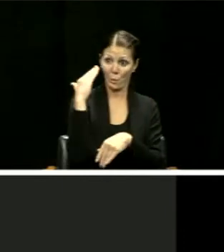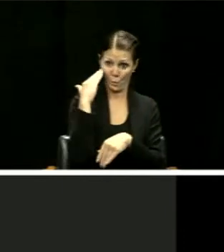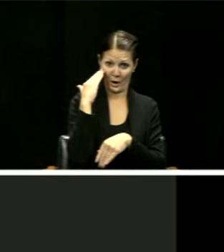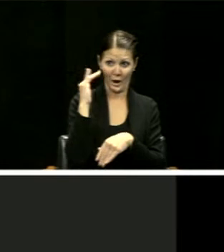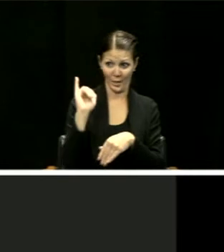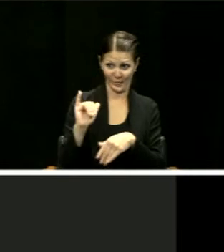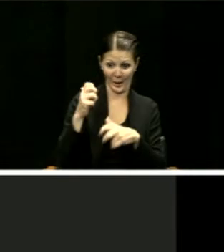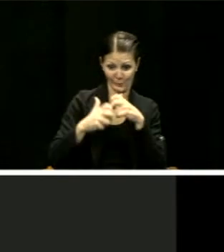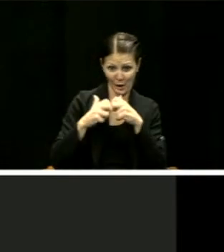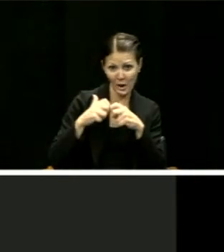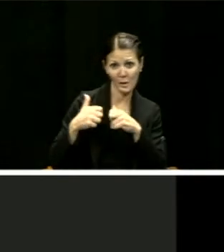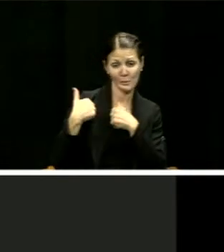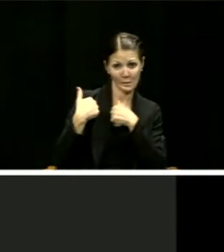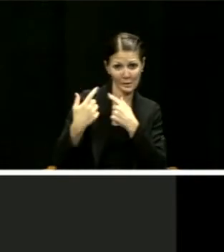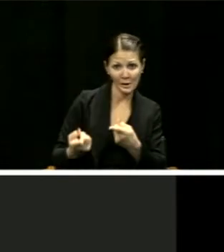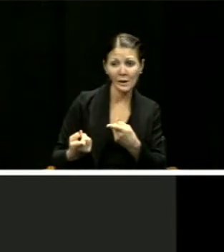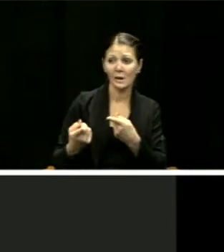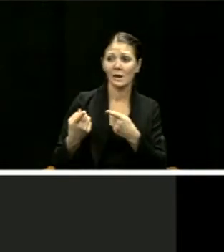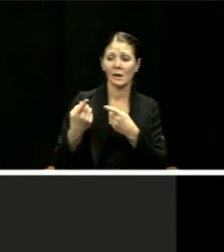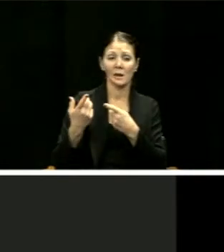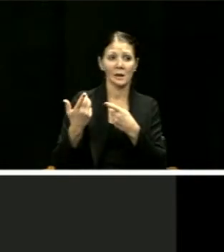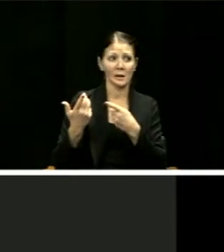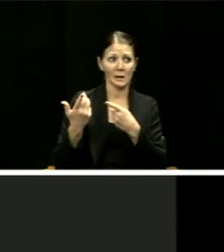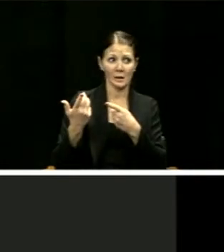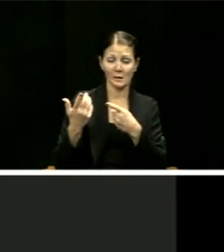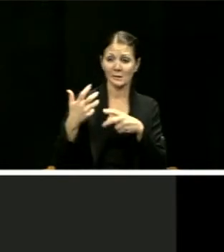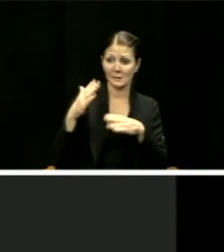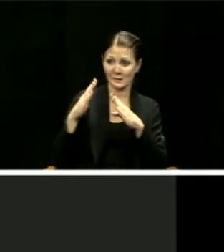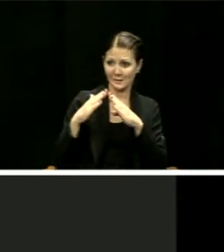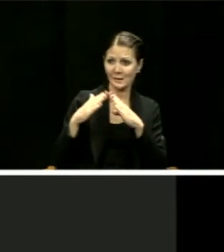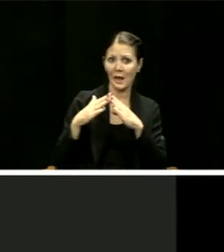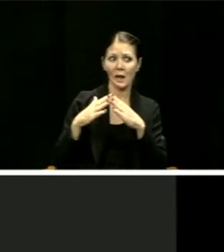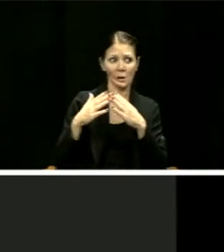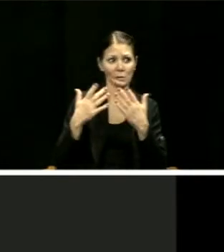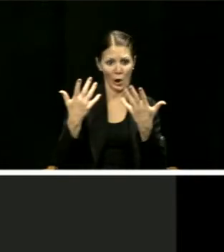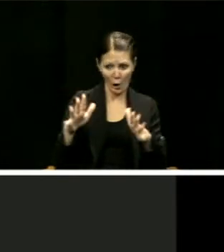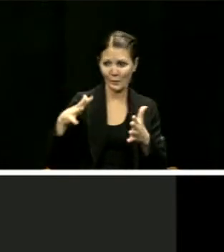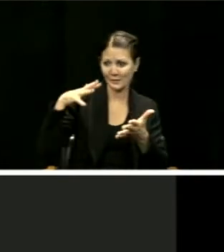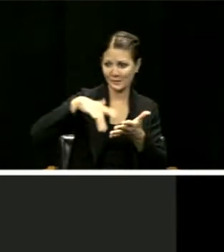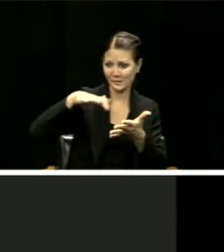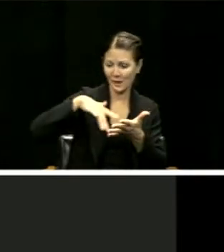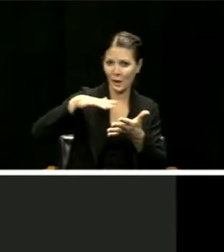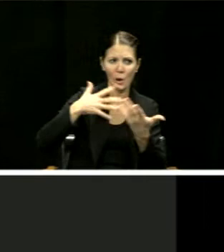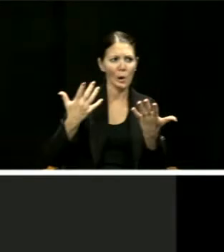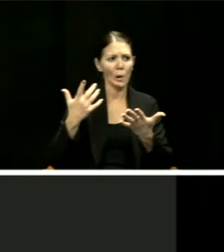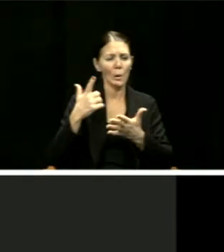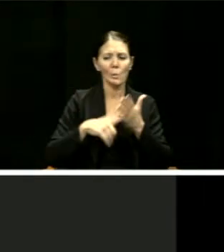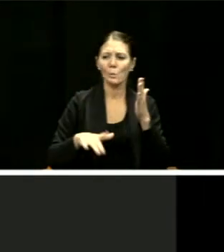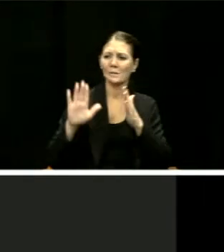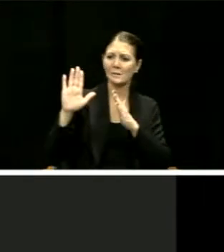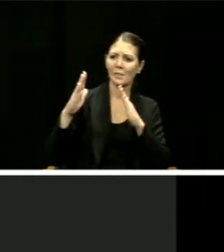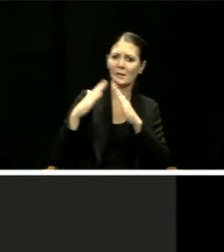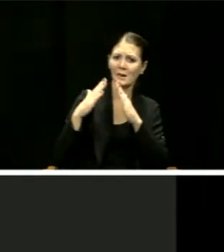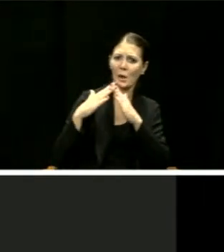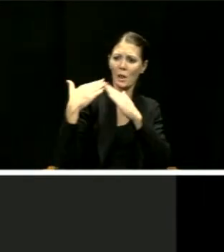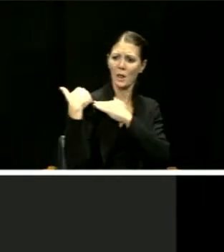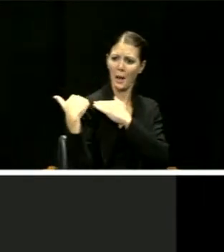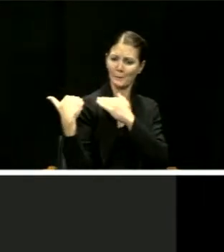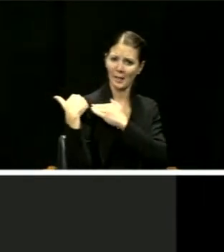issue. And has a study that's been done. What's the town's liability at this